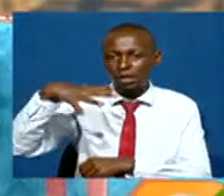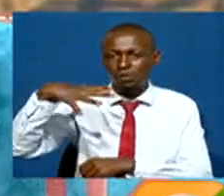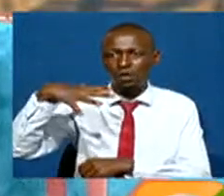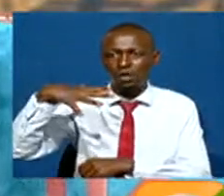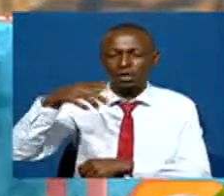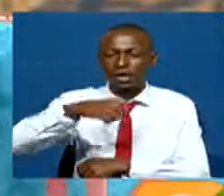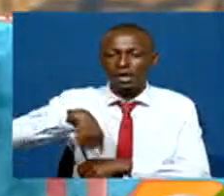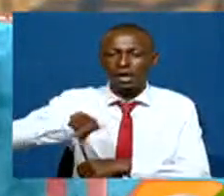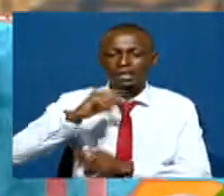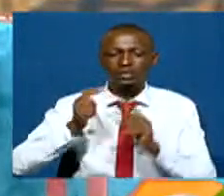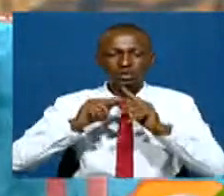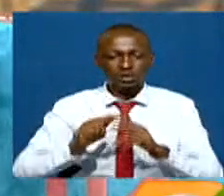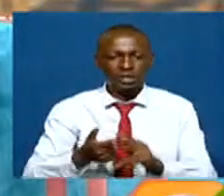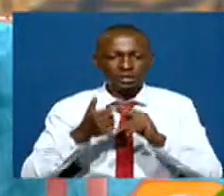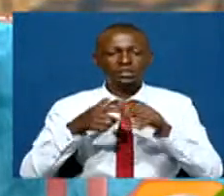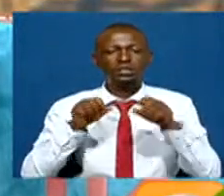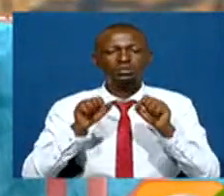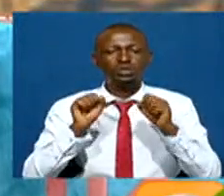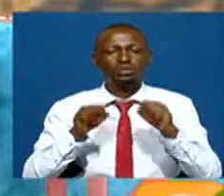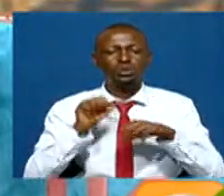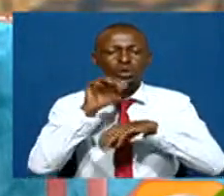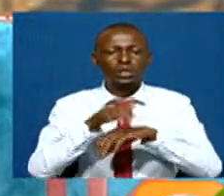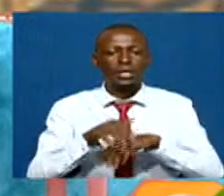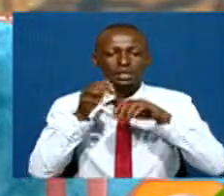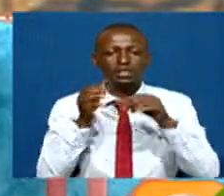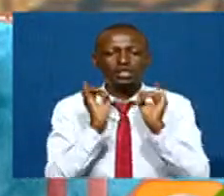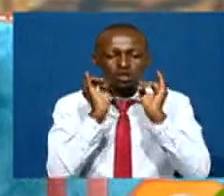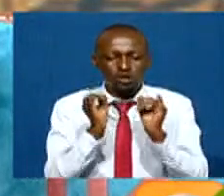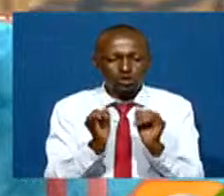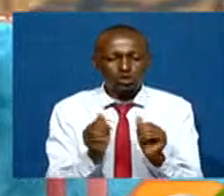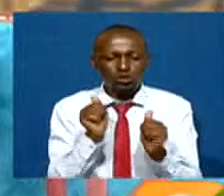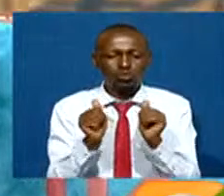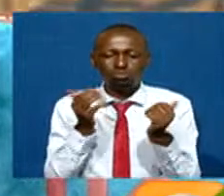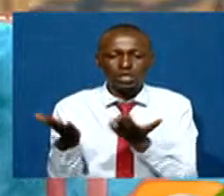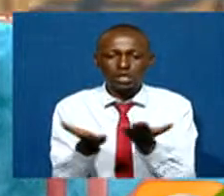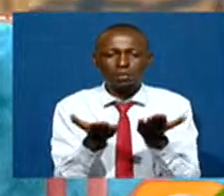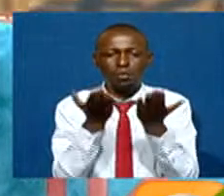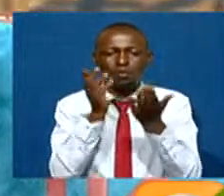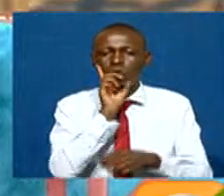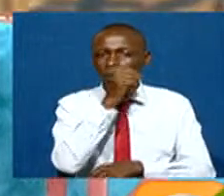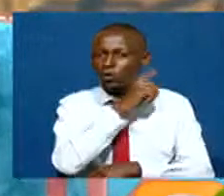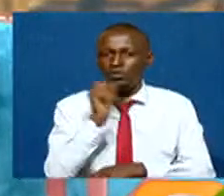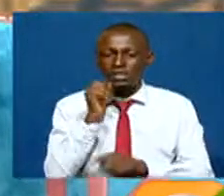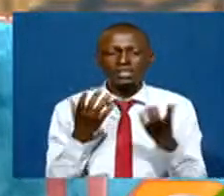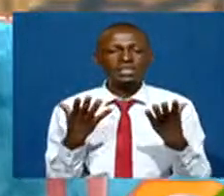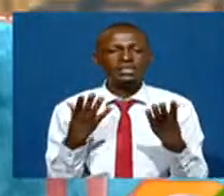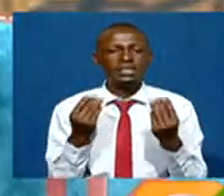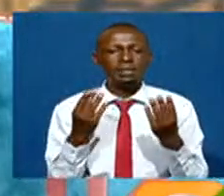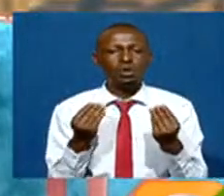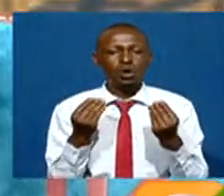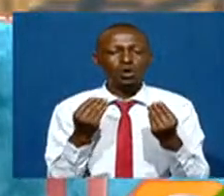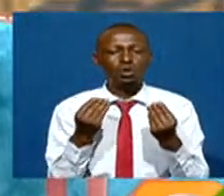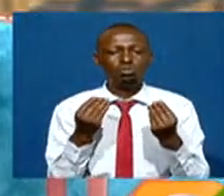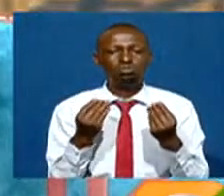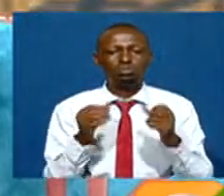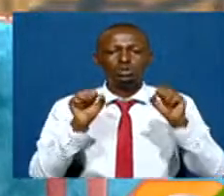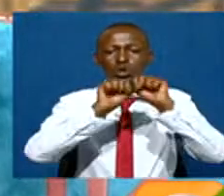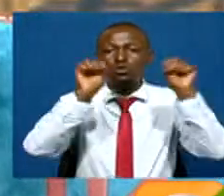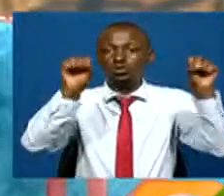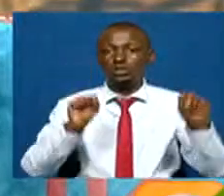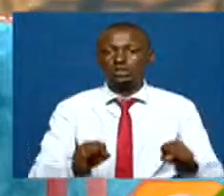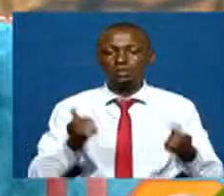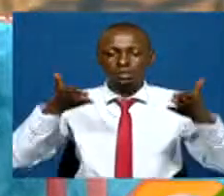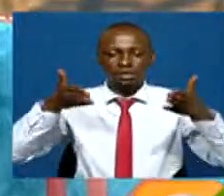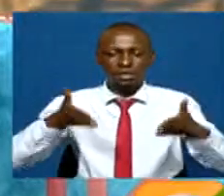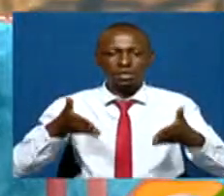actually launching the drive to update this. The reason is simple. Without really going into a lot of technicalities, the system that is currently using